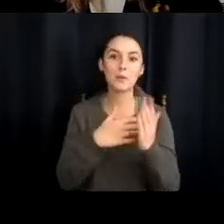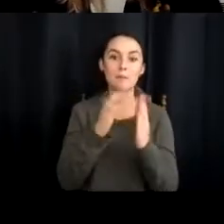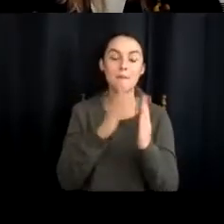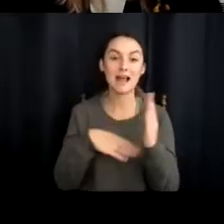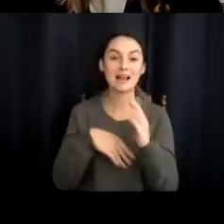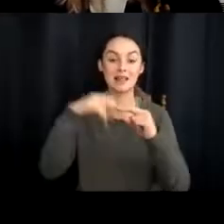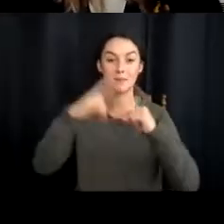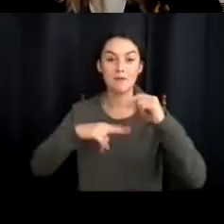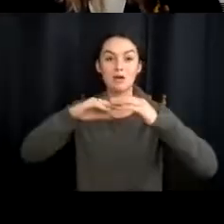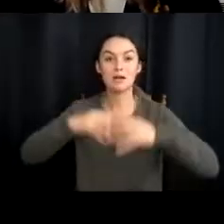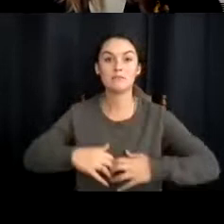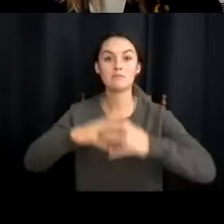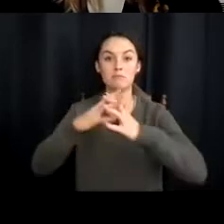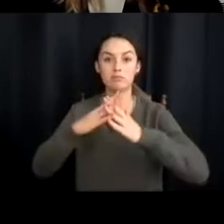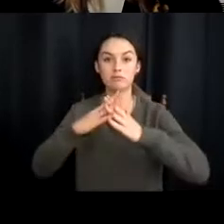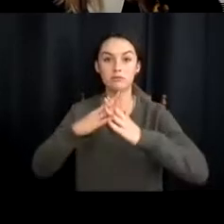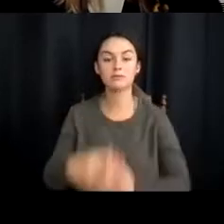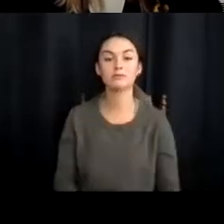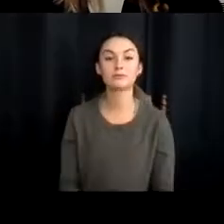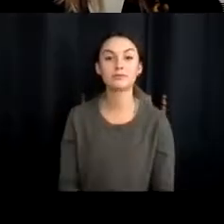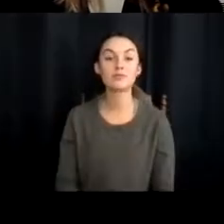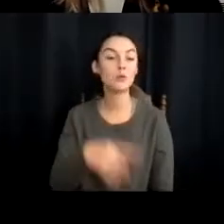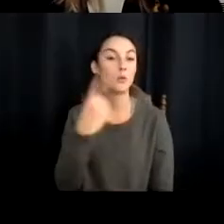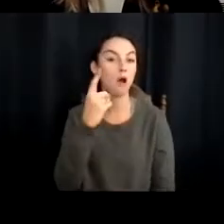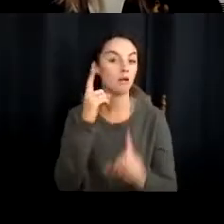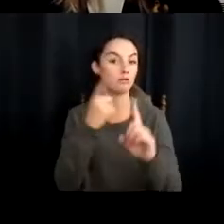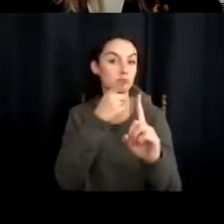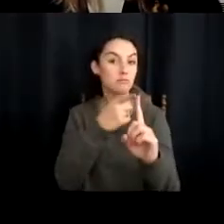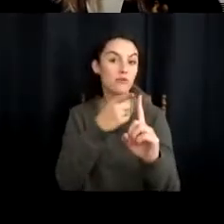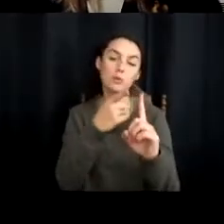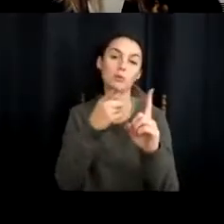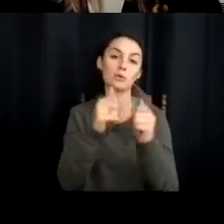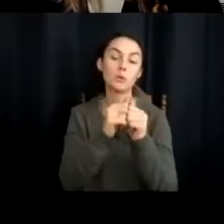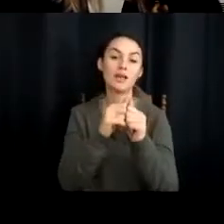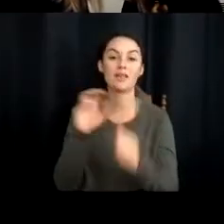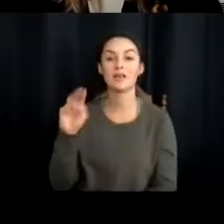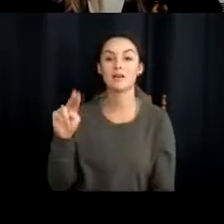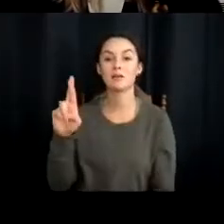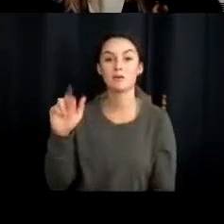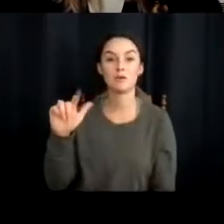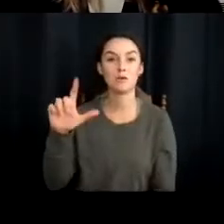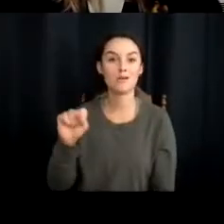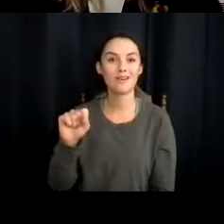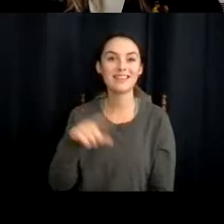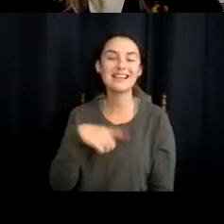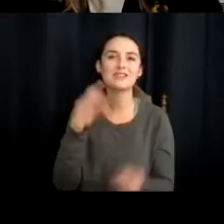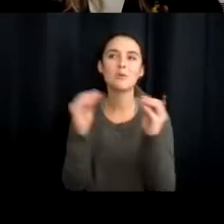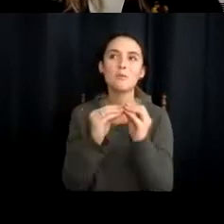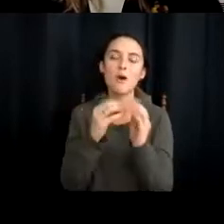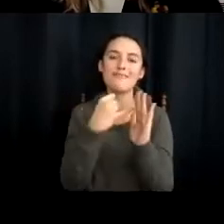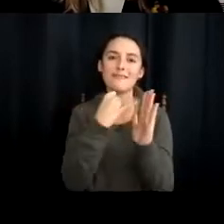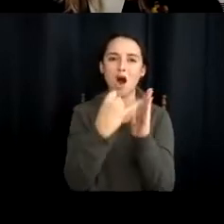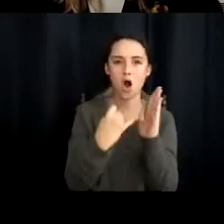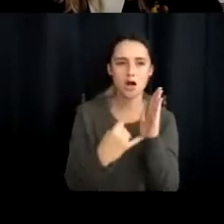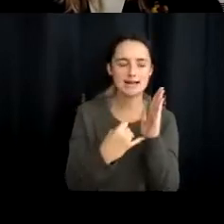about with these murals is that, these are artist interpretations of a moment in time.